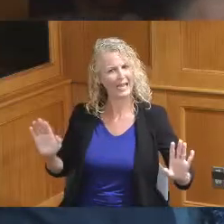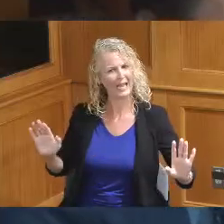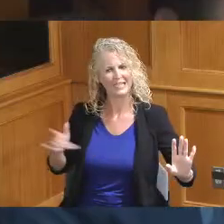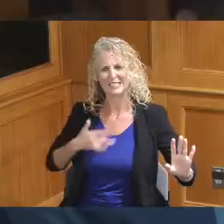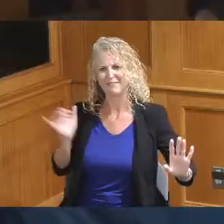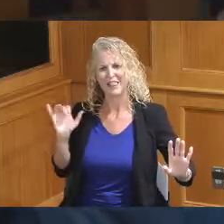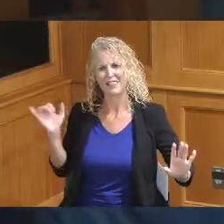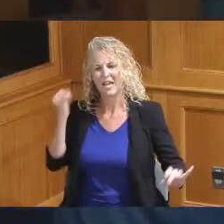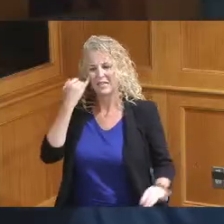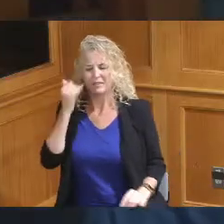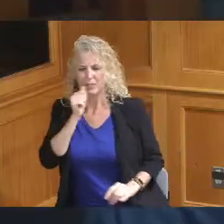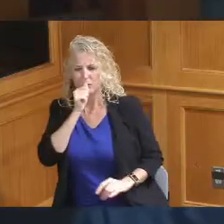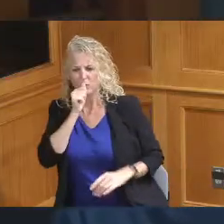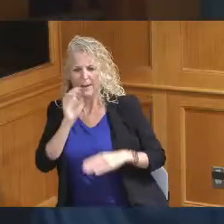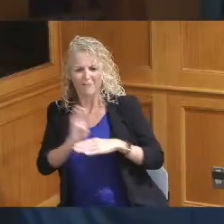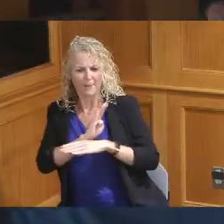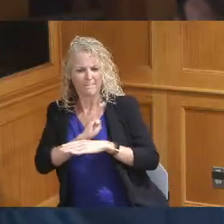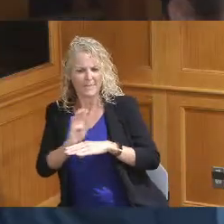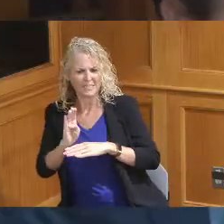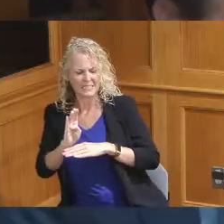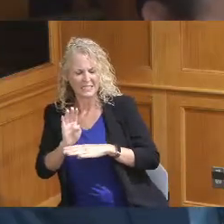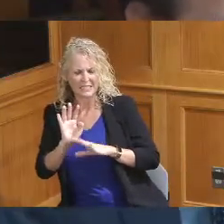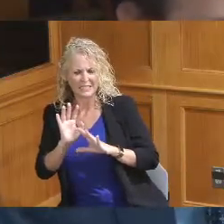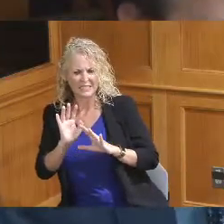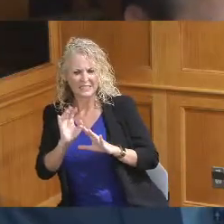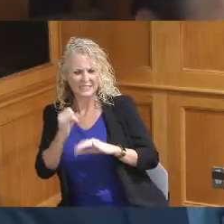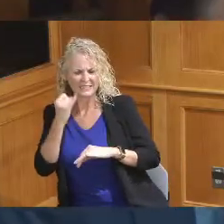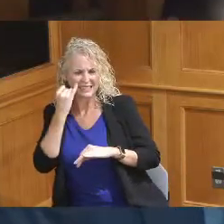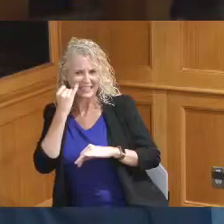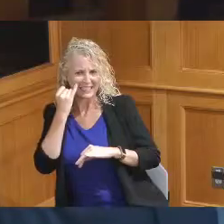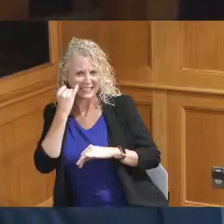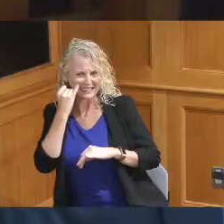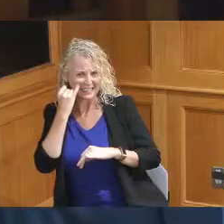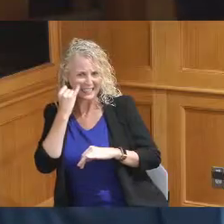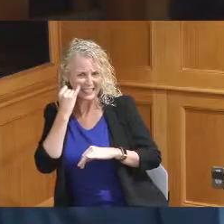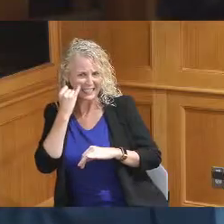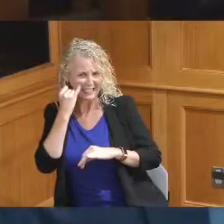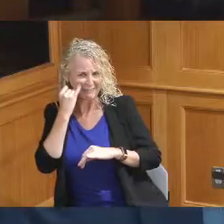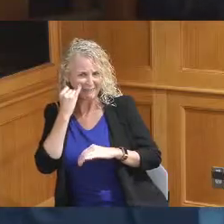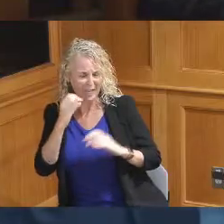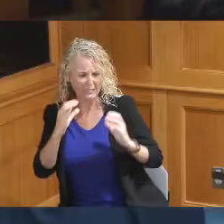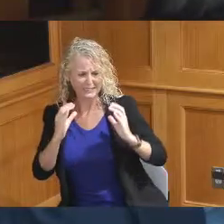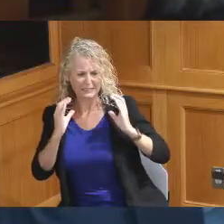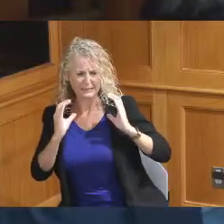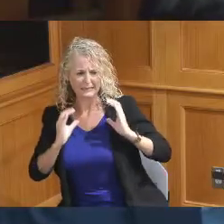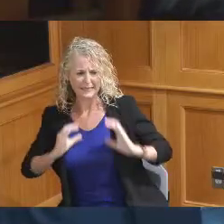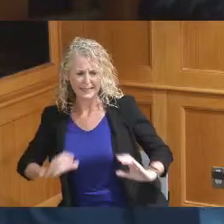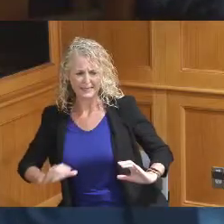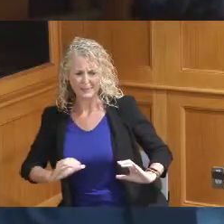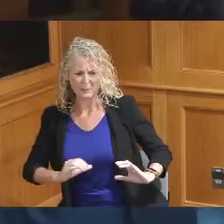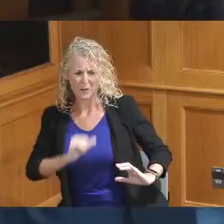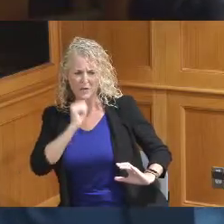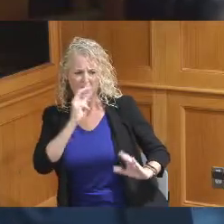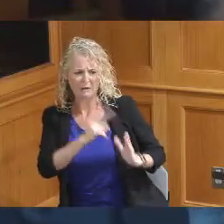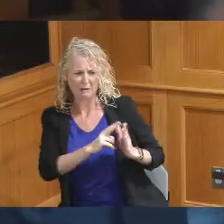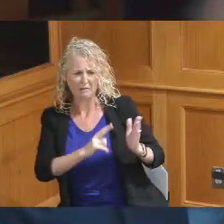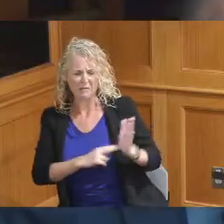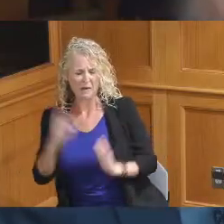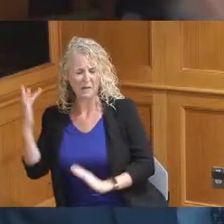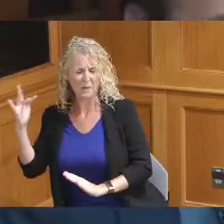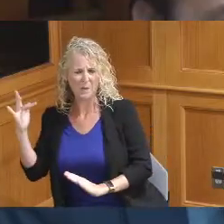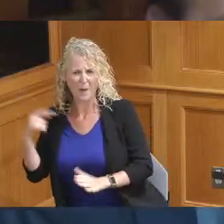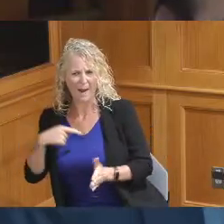private business, I don't know if I don't have a contract over here, I usually can't commit money over